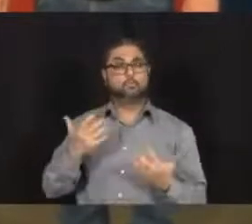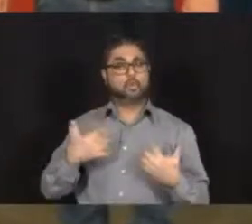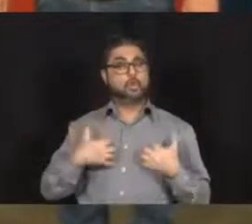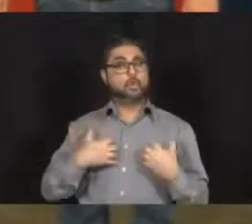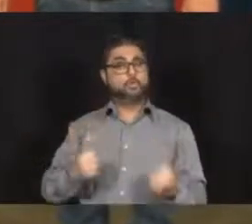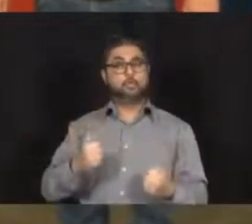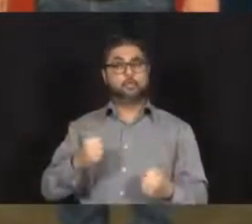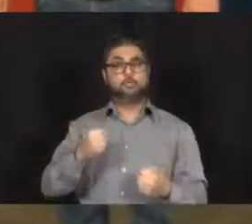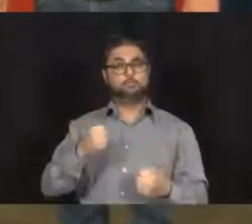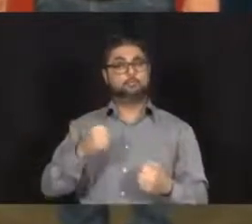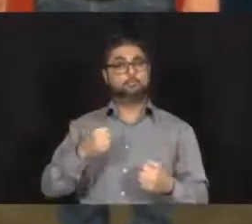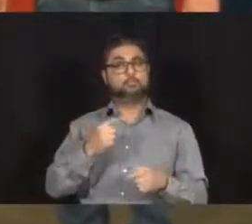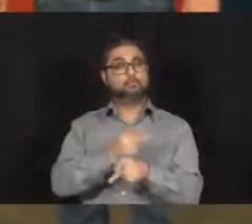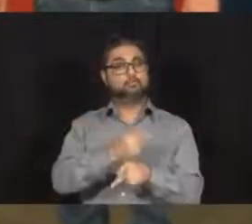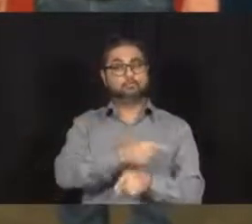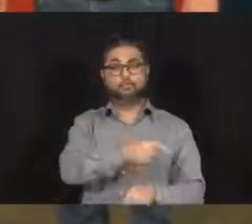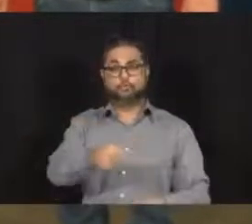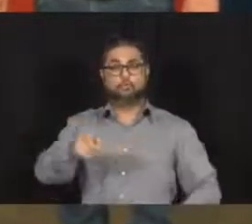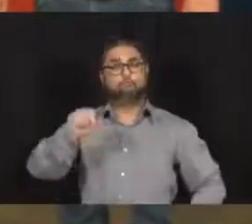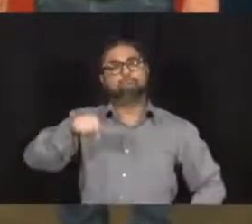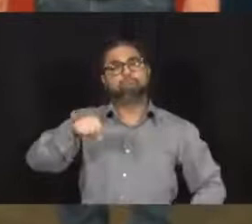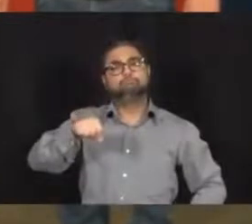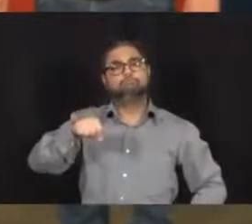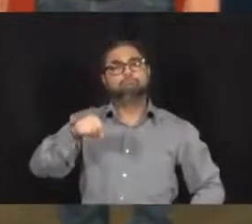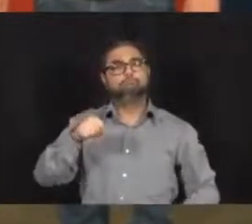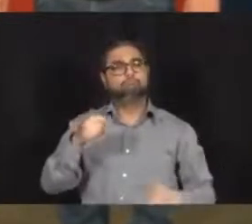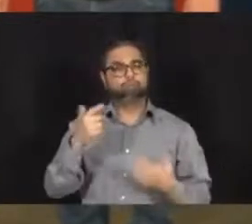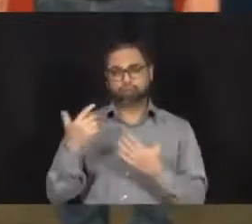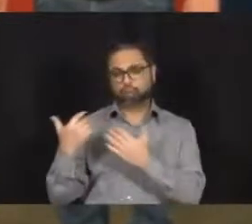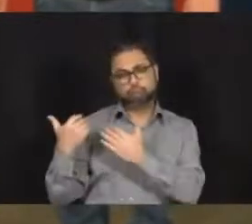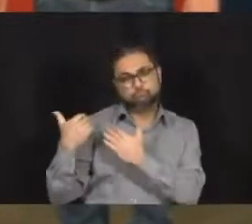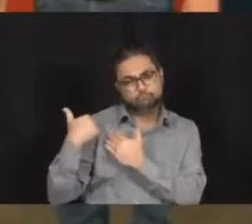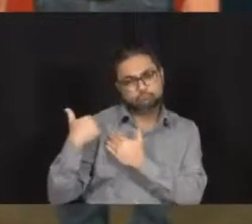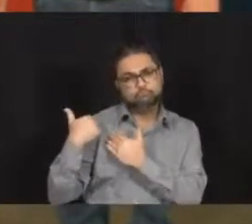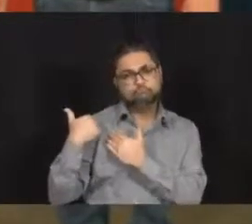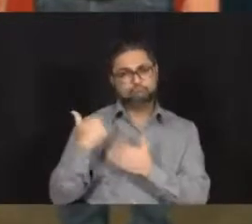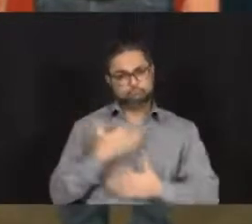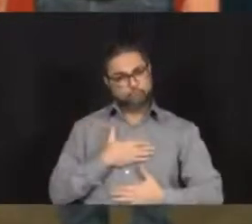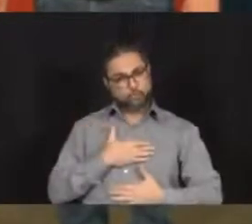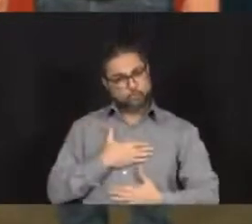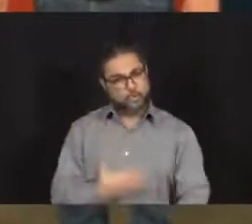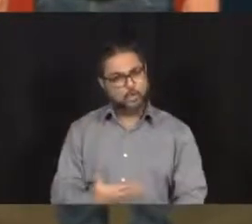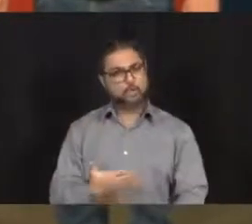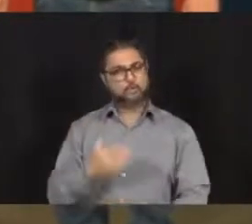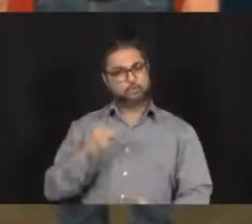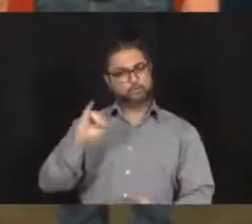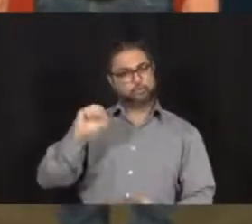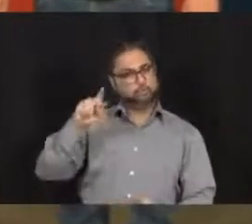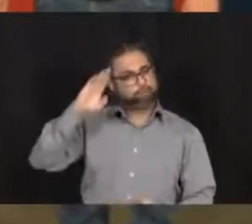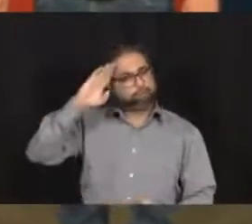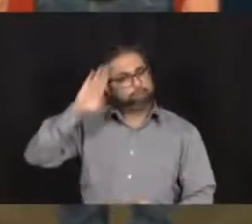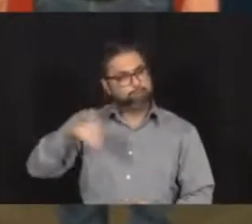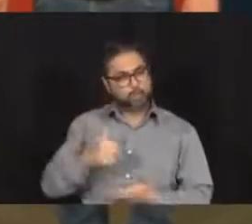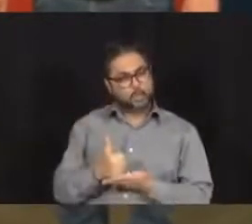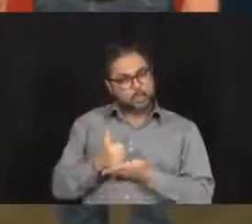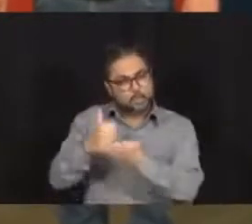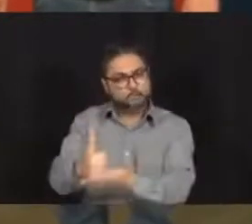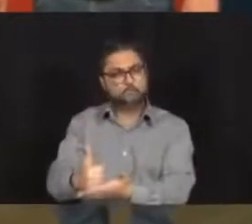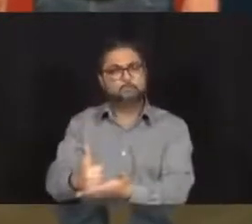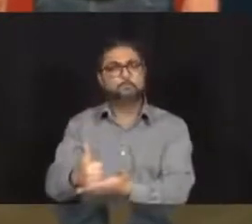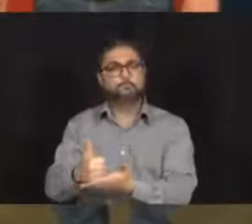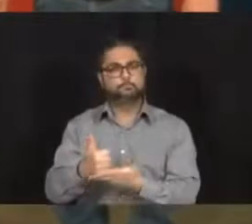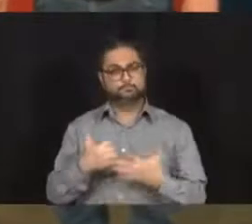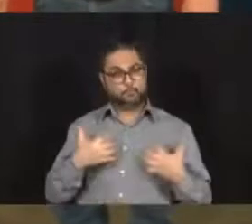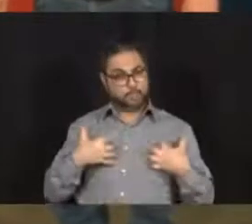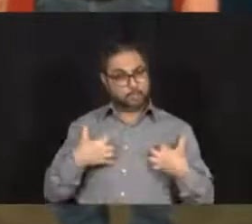doing exactly that. They are putting themselves in danger, but they want to help, they want to make people well, and